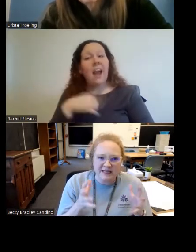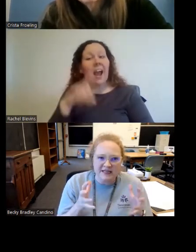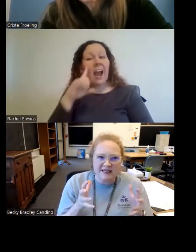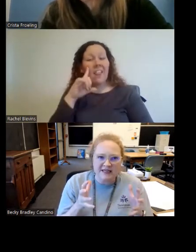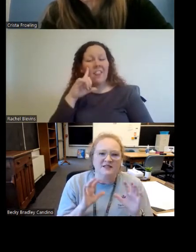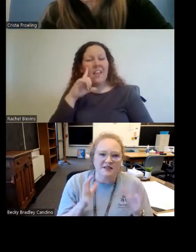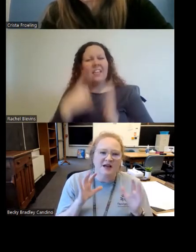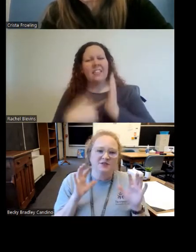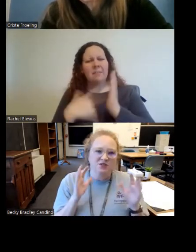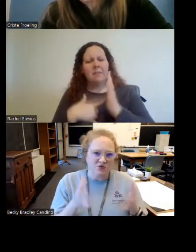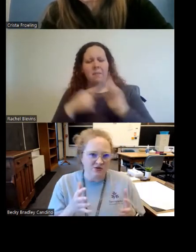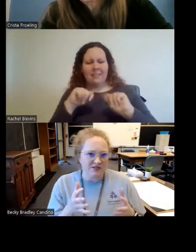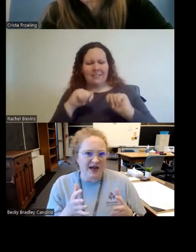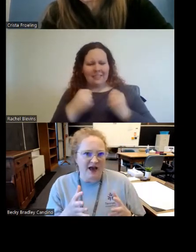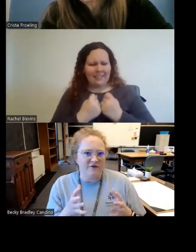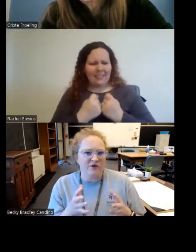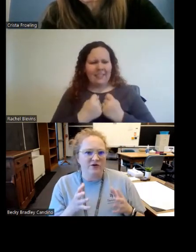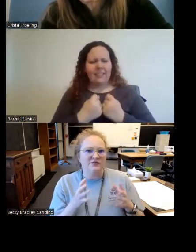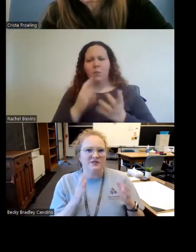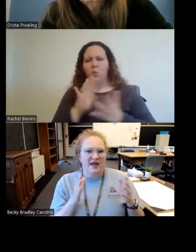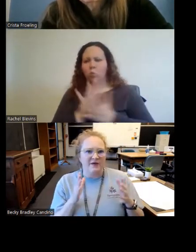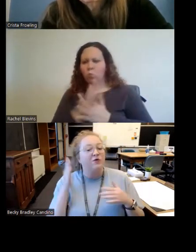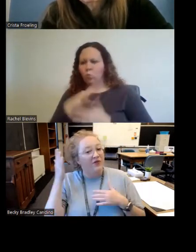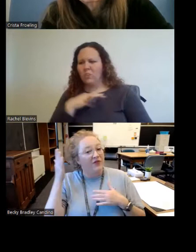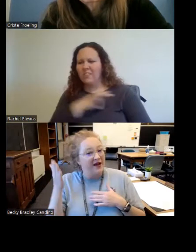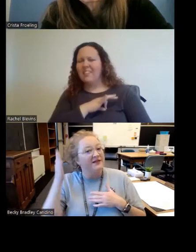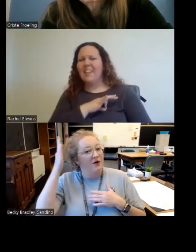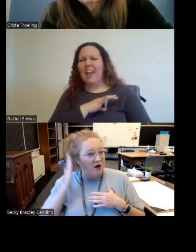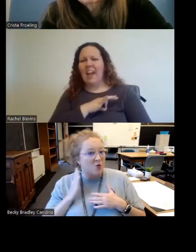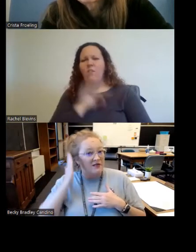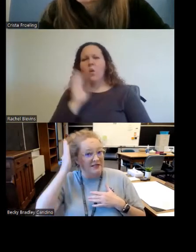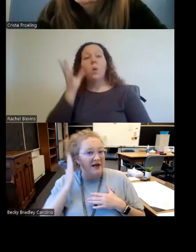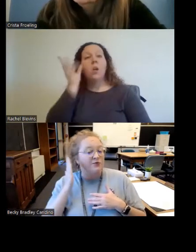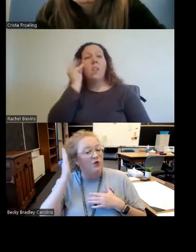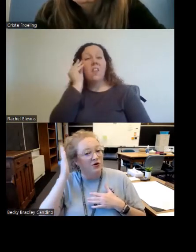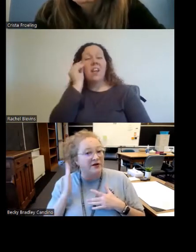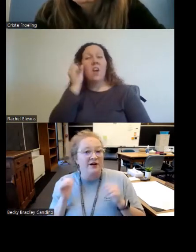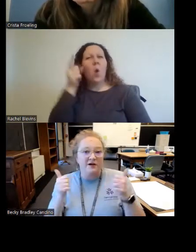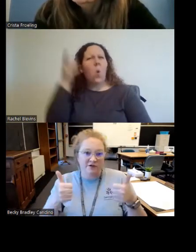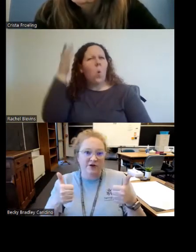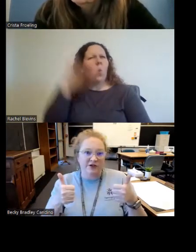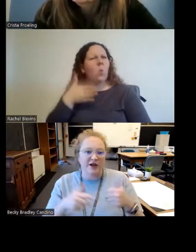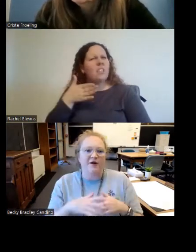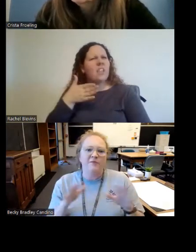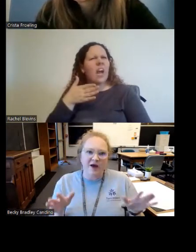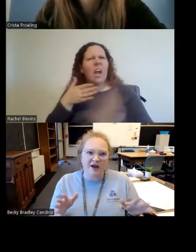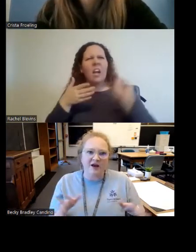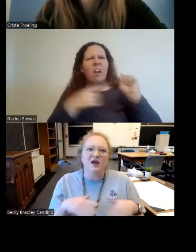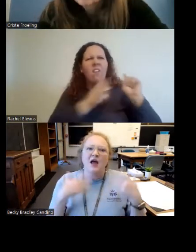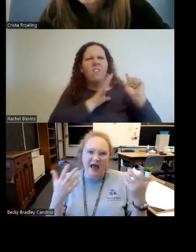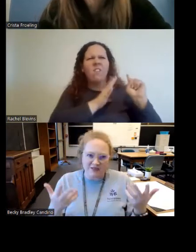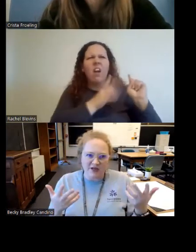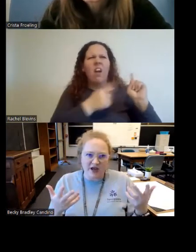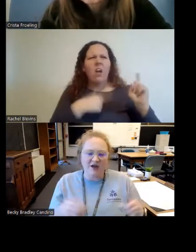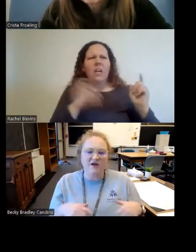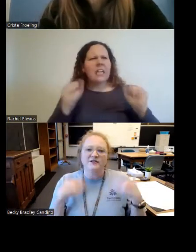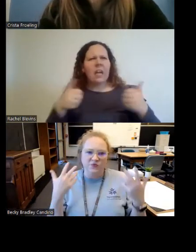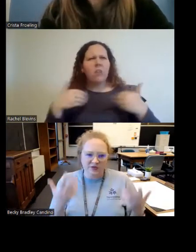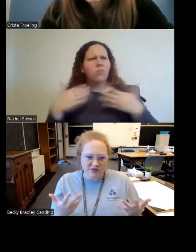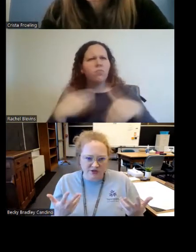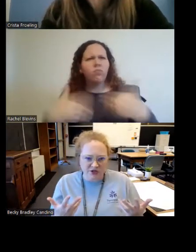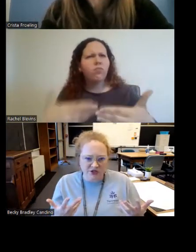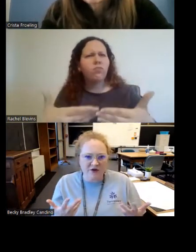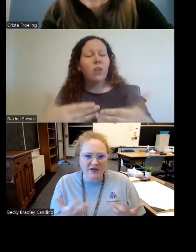oftentimes teams and sometimes school staff will think that one-sided, one good ear, they're good to go. But as we know, as